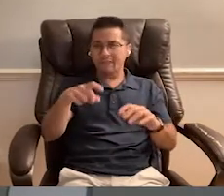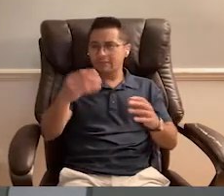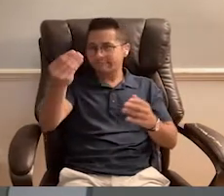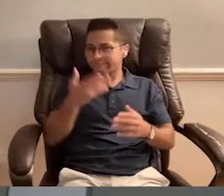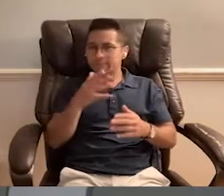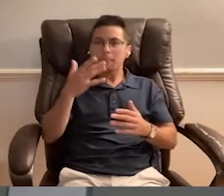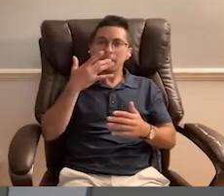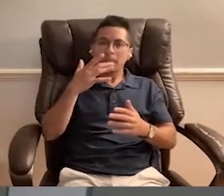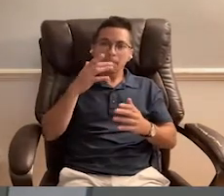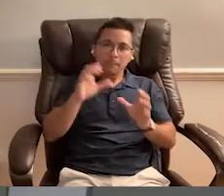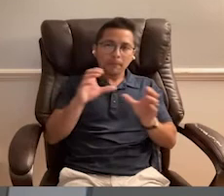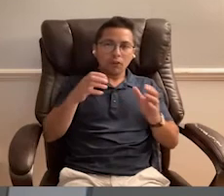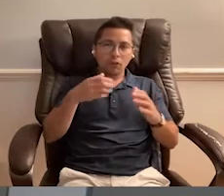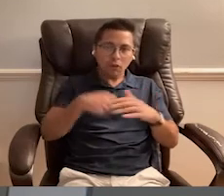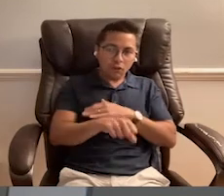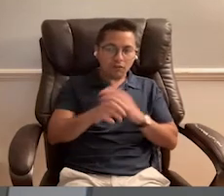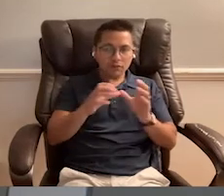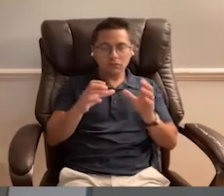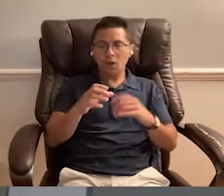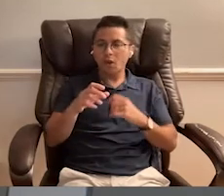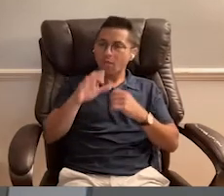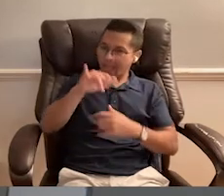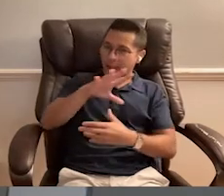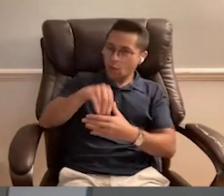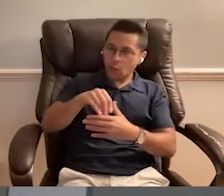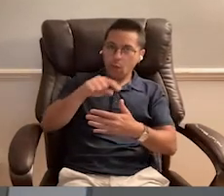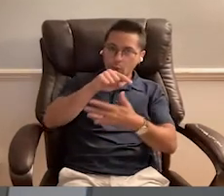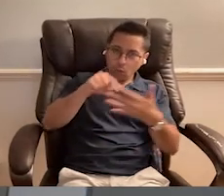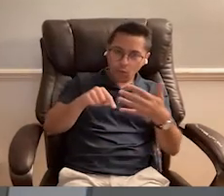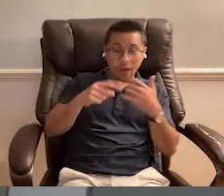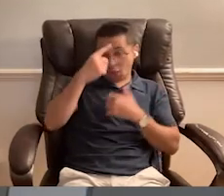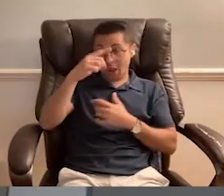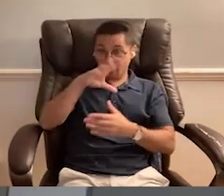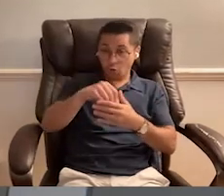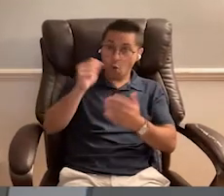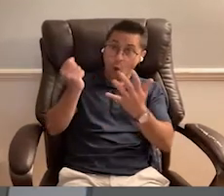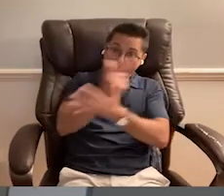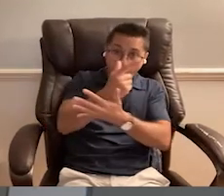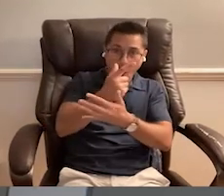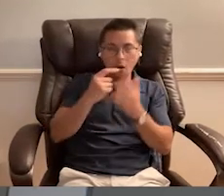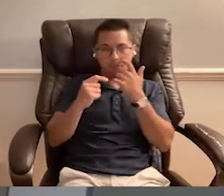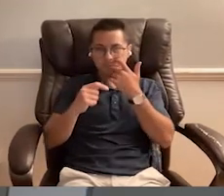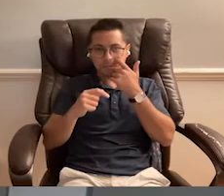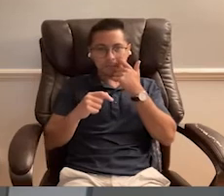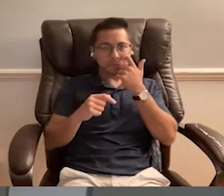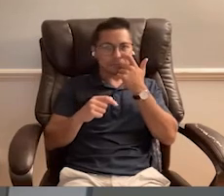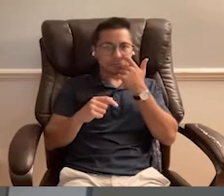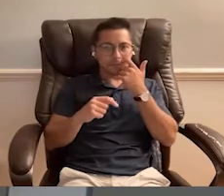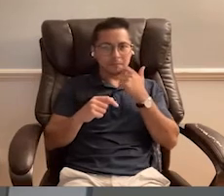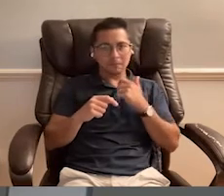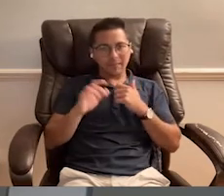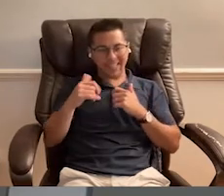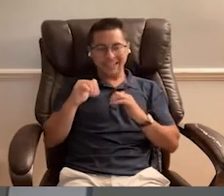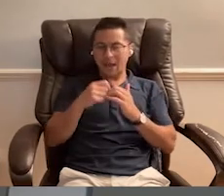provide for children. You will need to provide the birth certificate. But for example, does include but are not limited to. Right. Includes all of these,